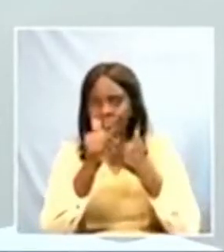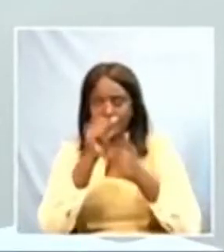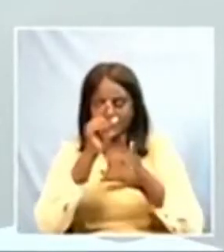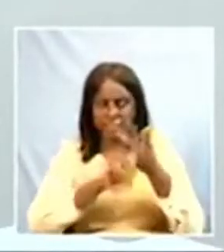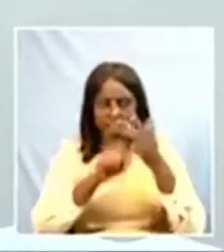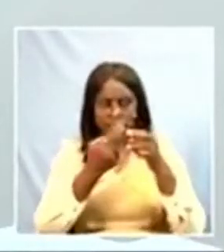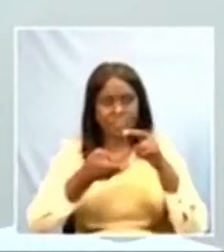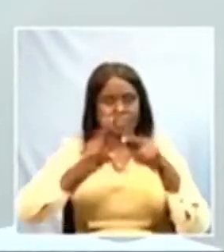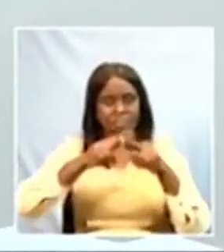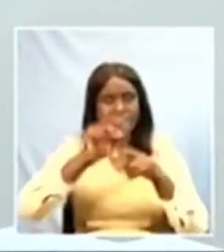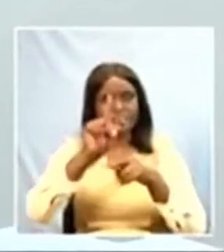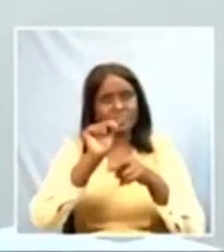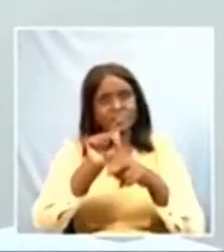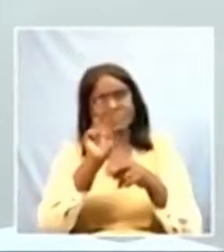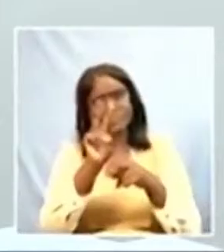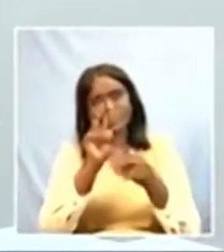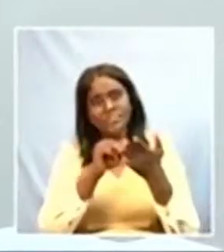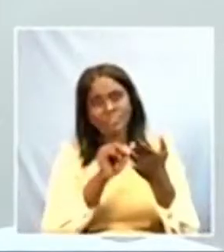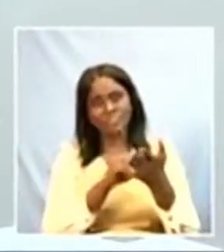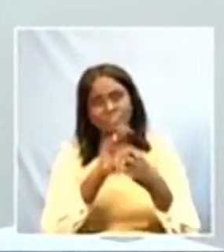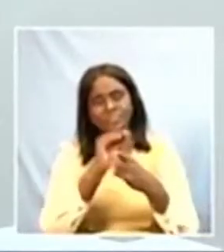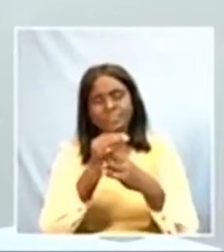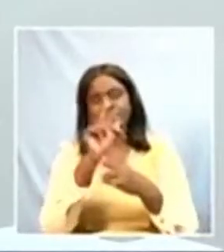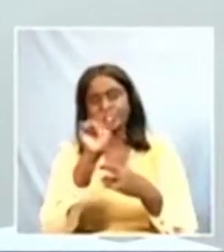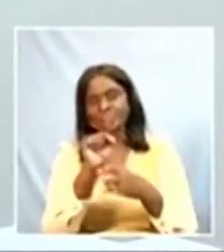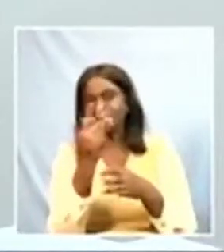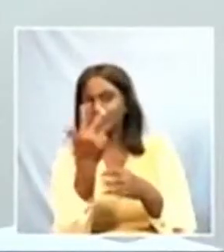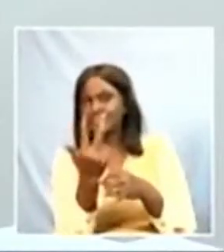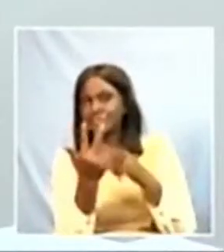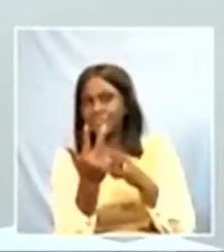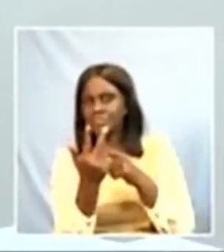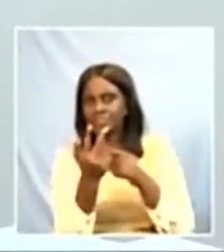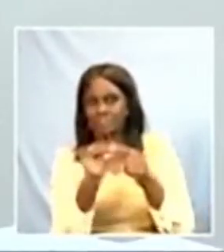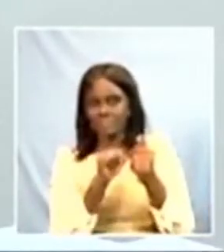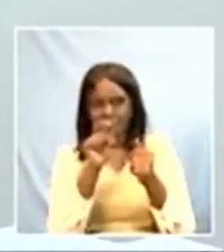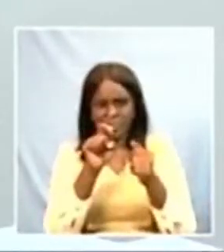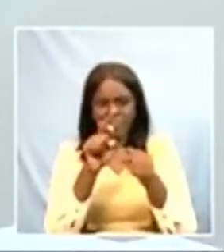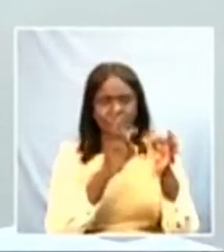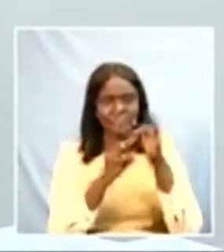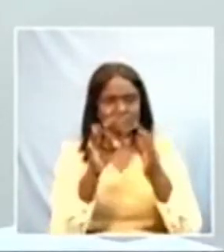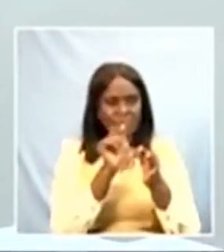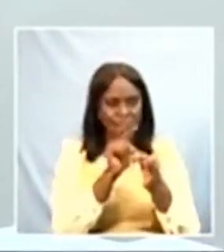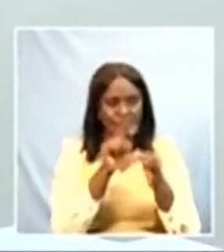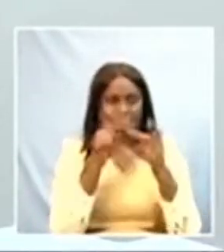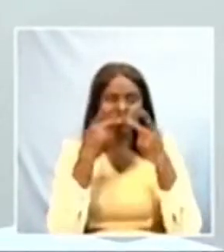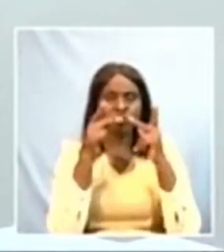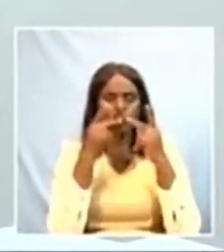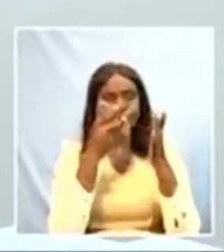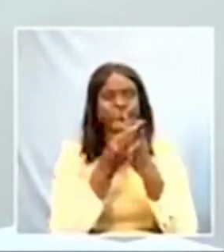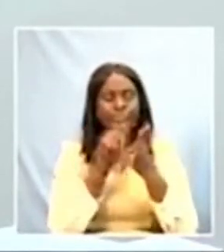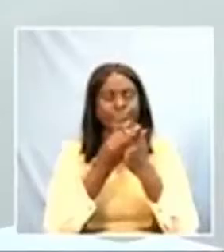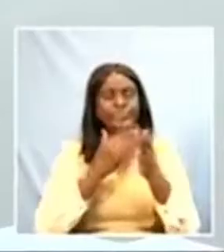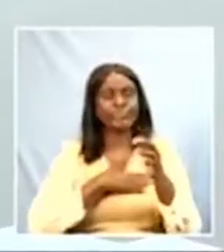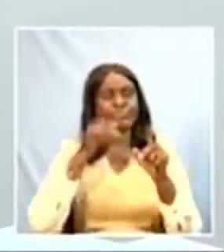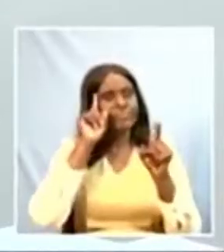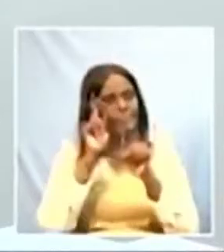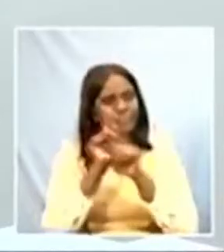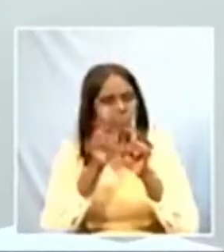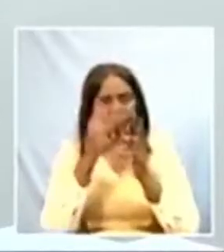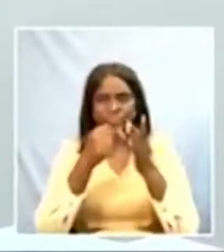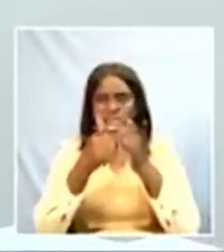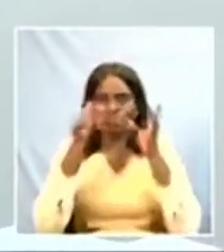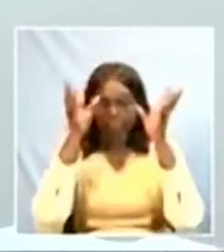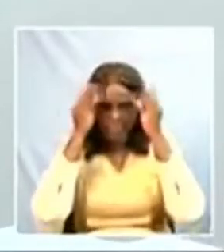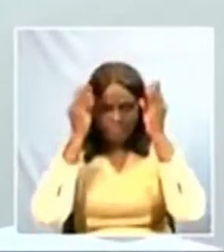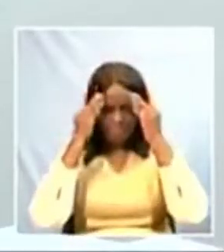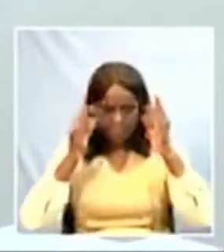going to cost 1.2 or 1.3. We need a justification. These are public resources, my brother. So you are a